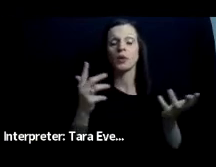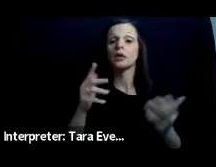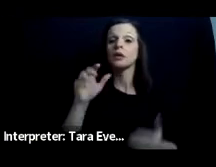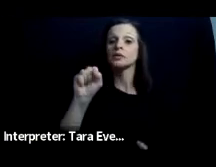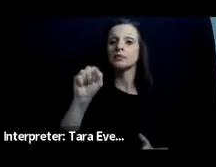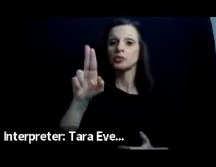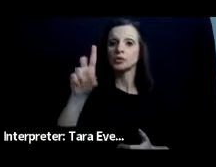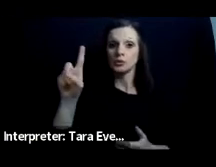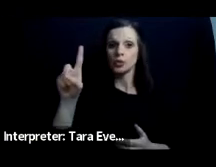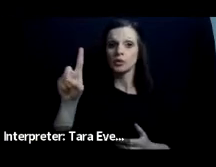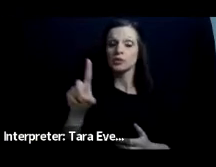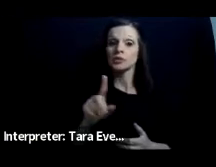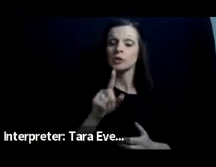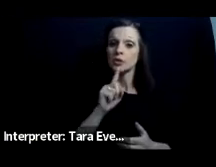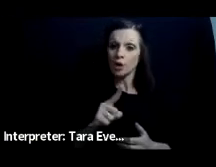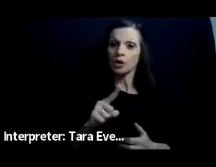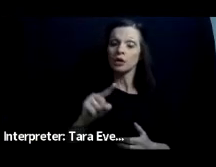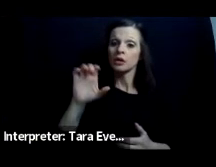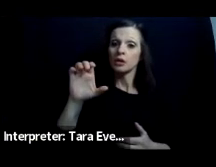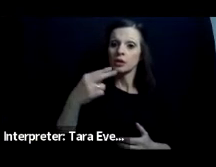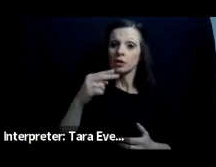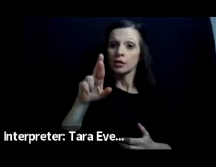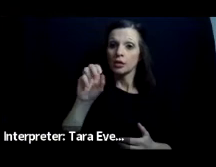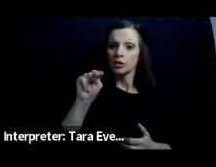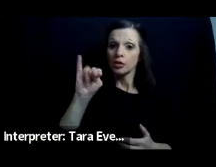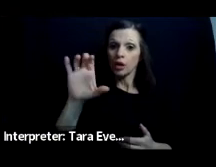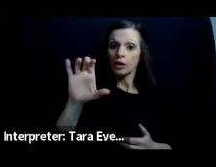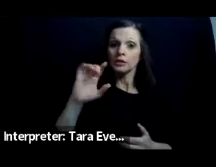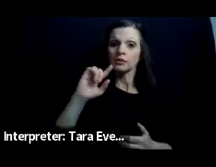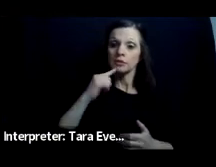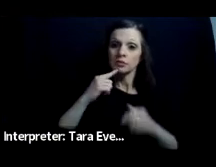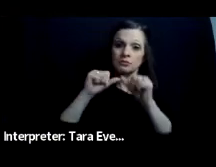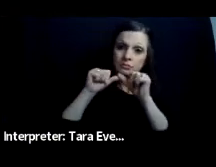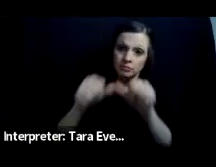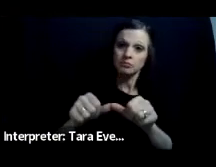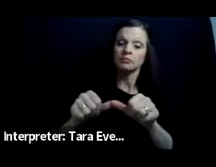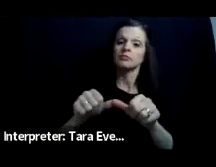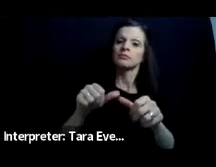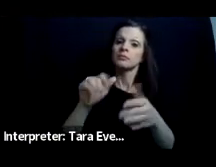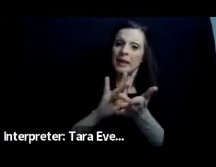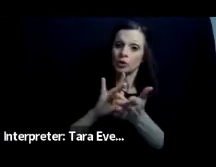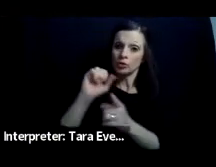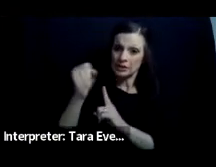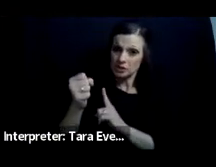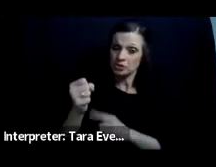are chronic medical condition. They are. Gil Kerlikowski, who